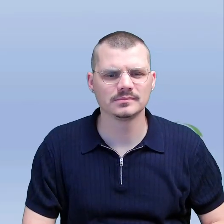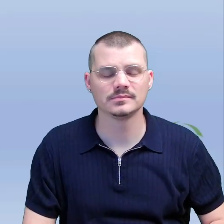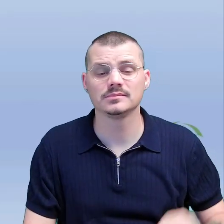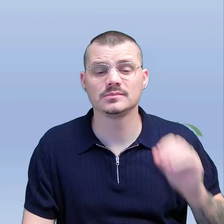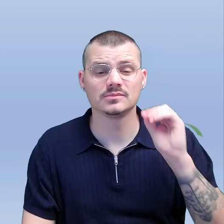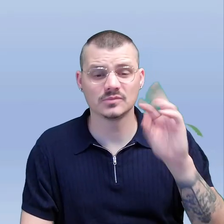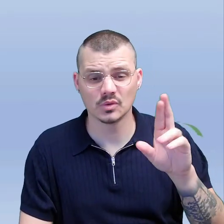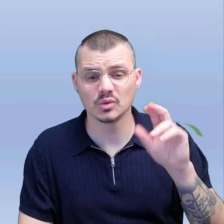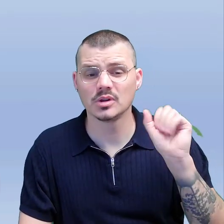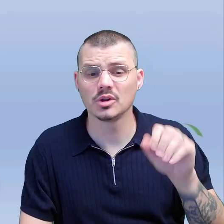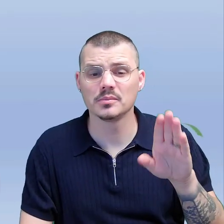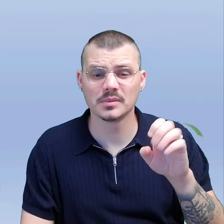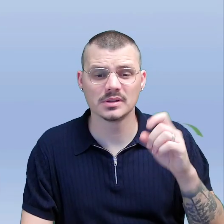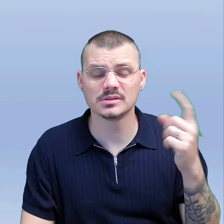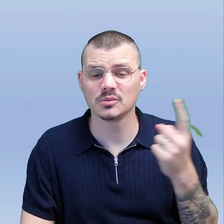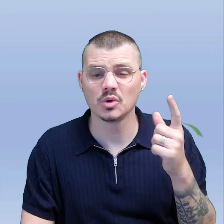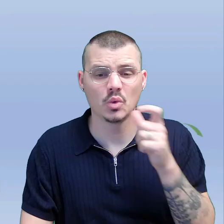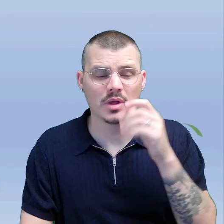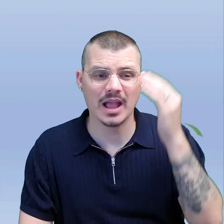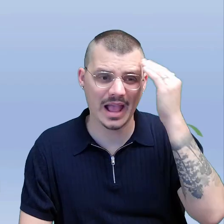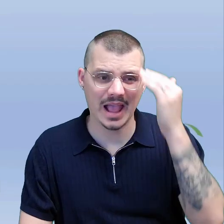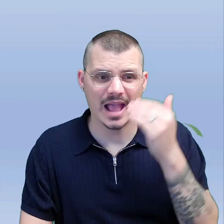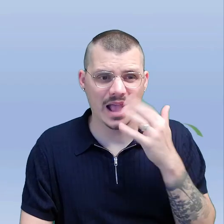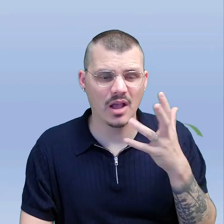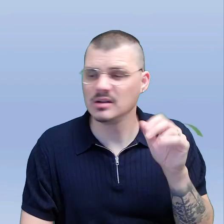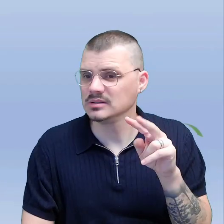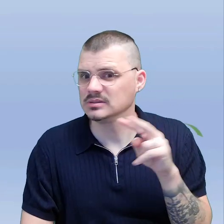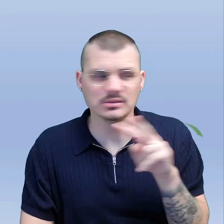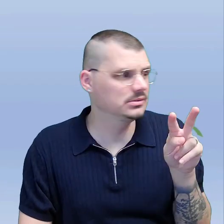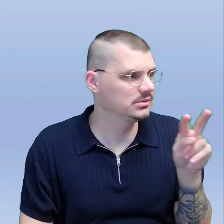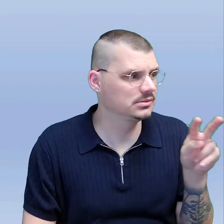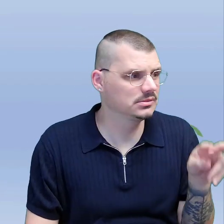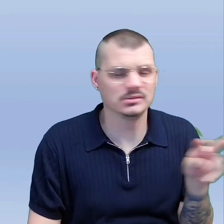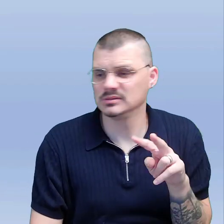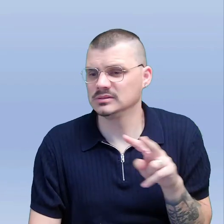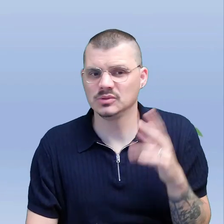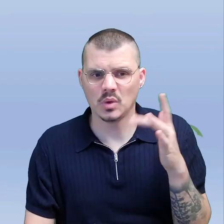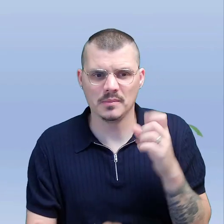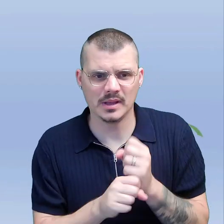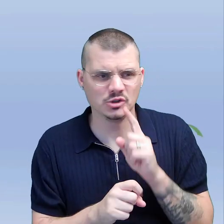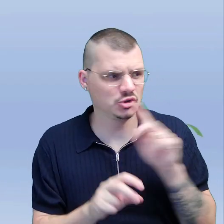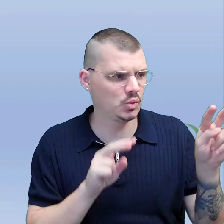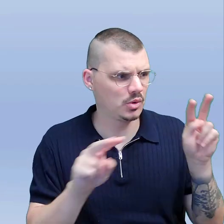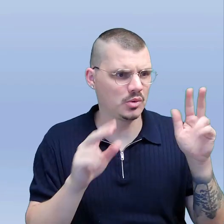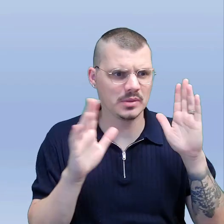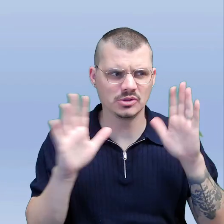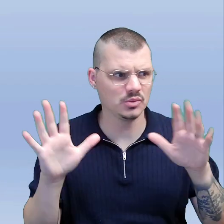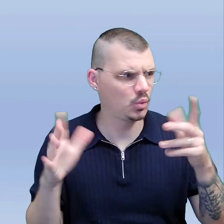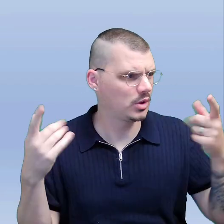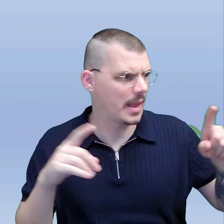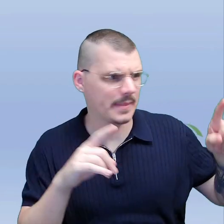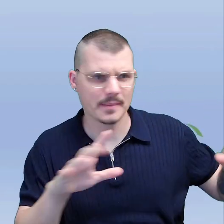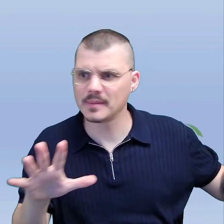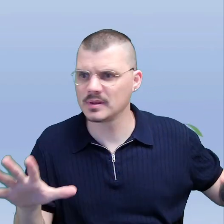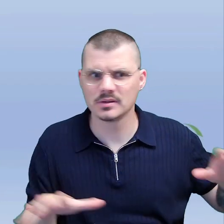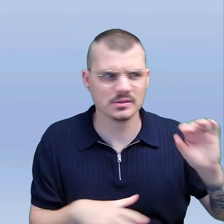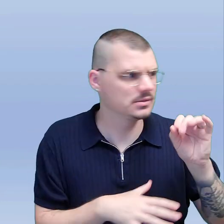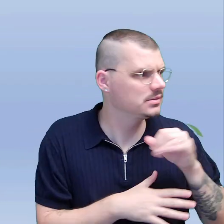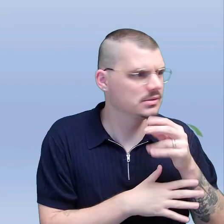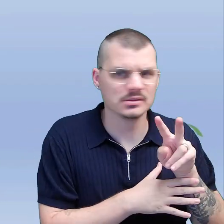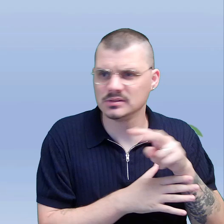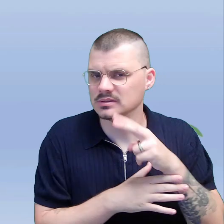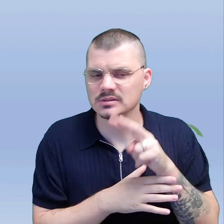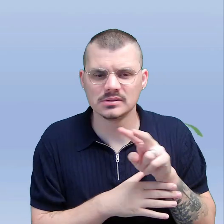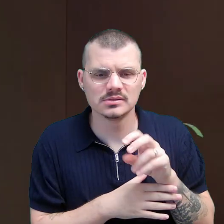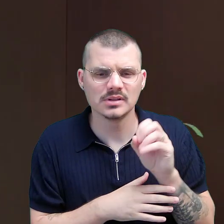Or it could be somebody whose head's on a swivel because of hypervigilance. What's going on around me? And